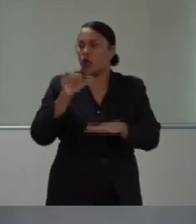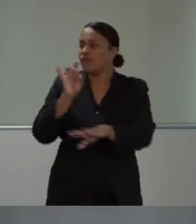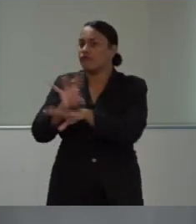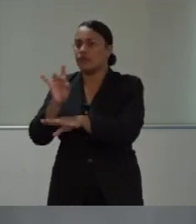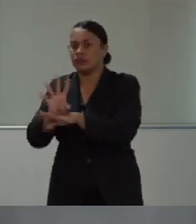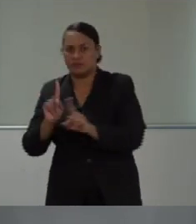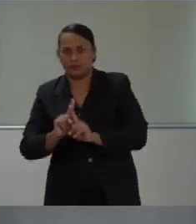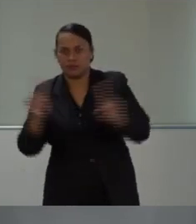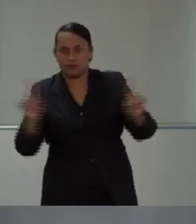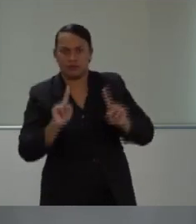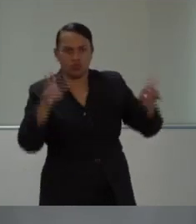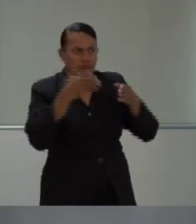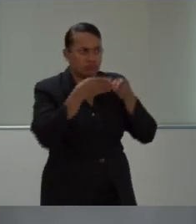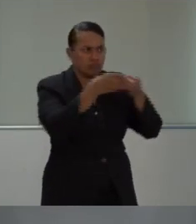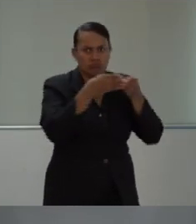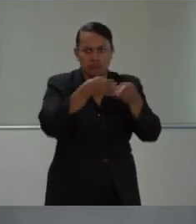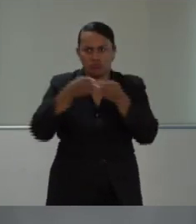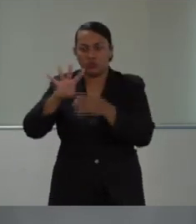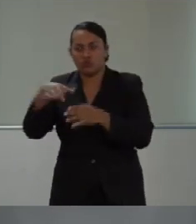them to make that travel.